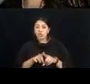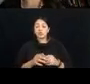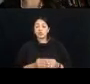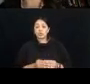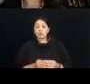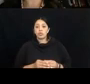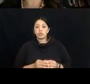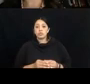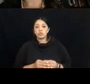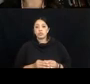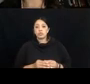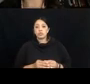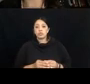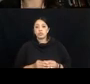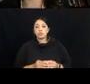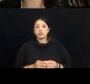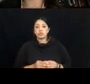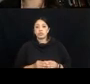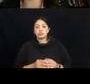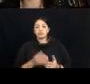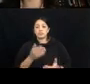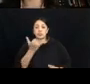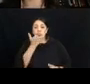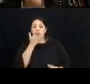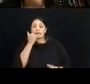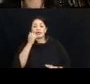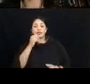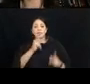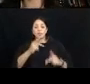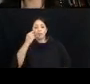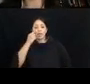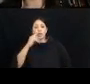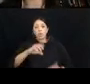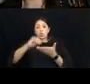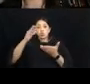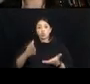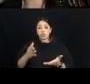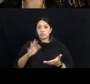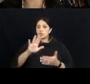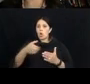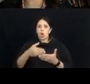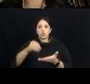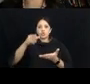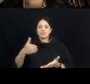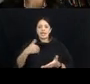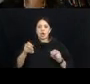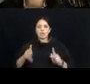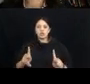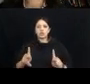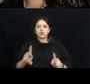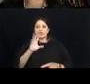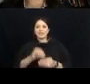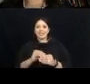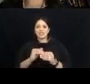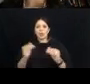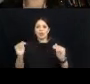have had the opportunity to engage on an equal level in education. And most people will